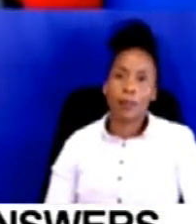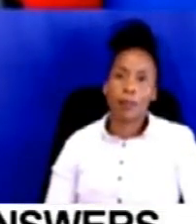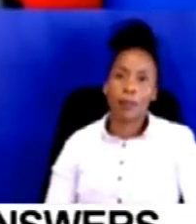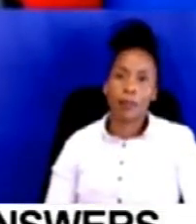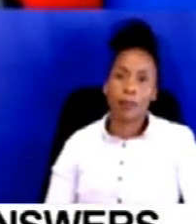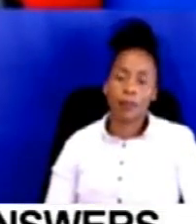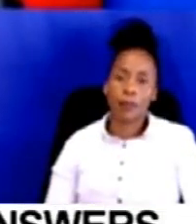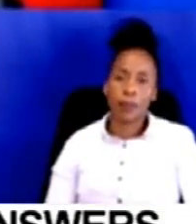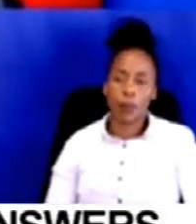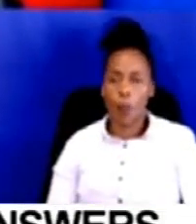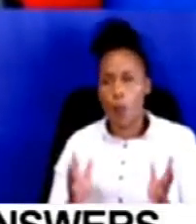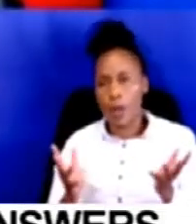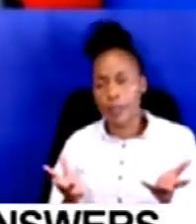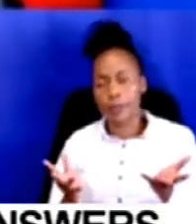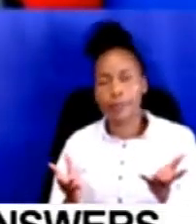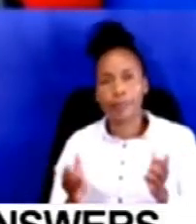Well, the